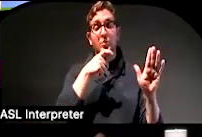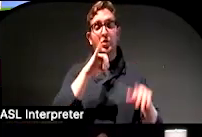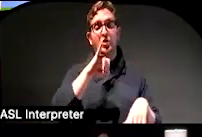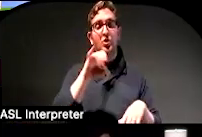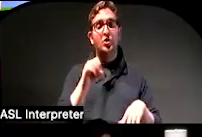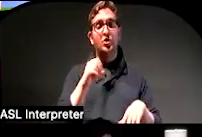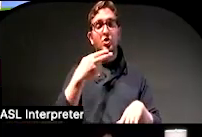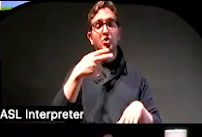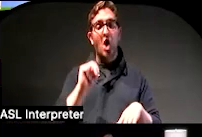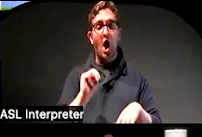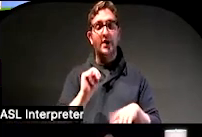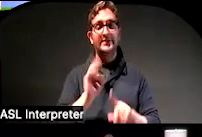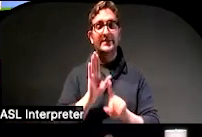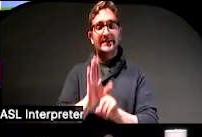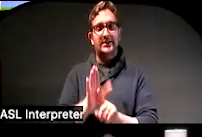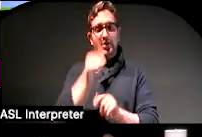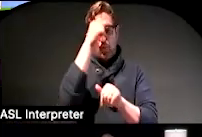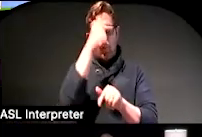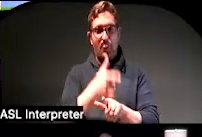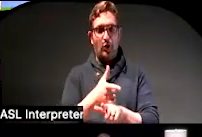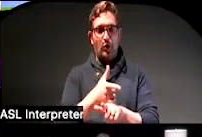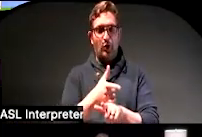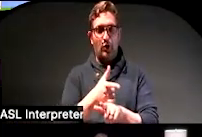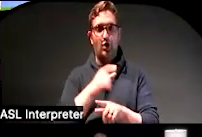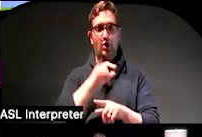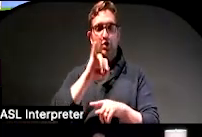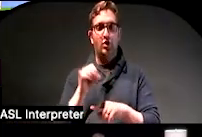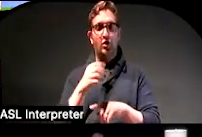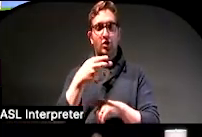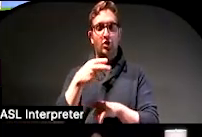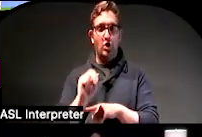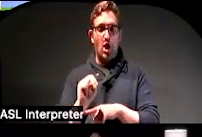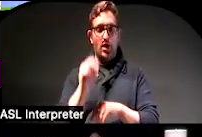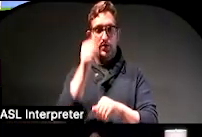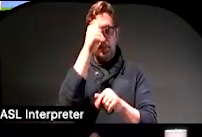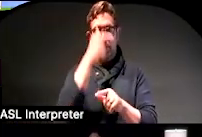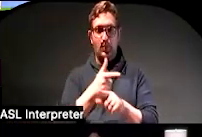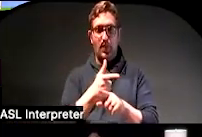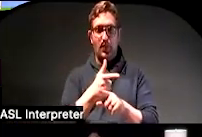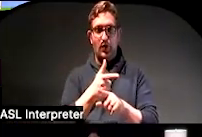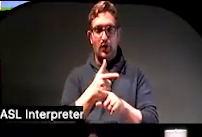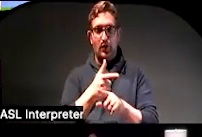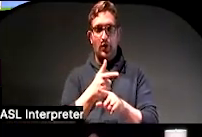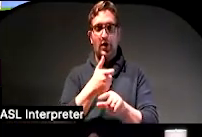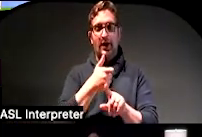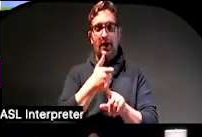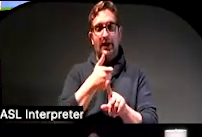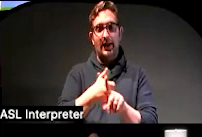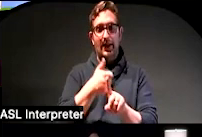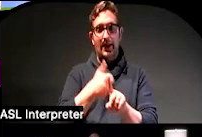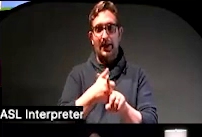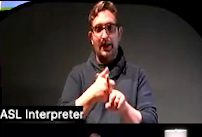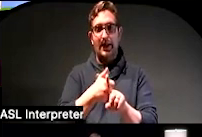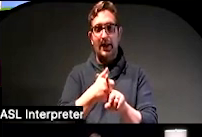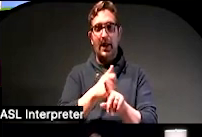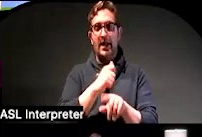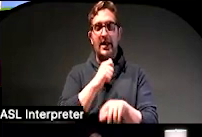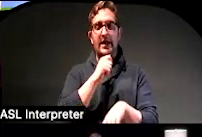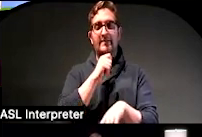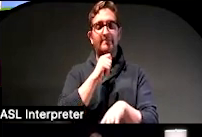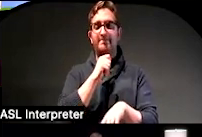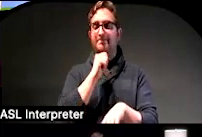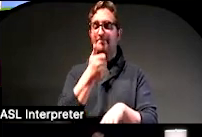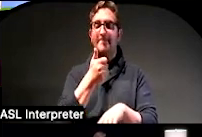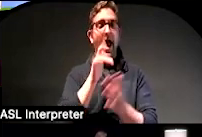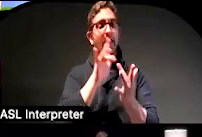John's brother. John's brother happens to not have had regular contact with